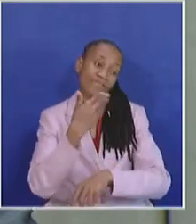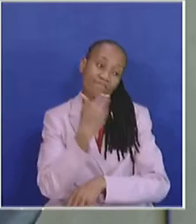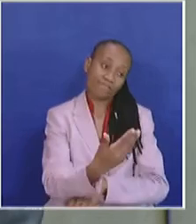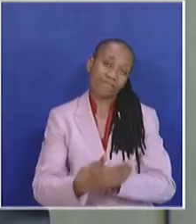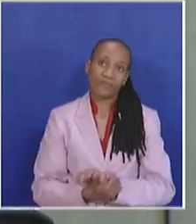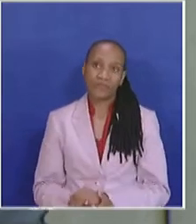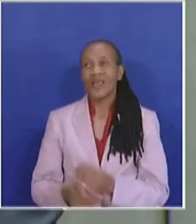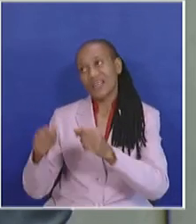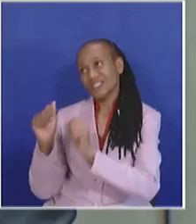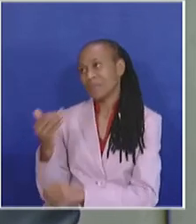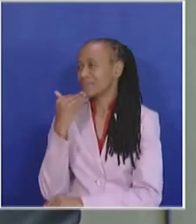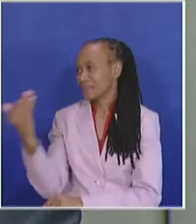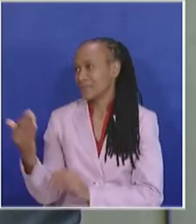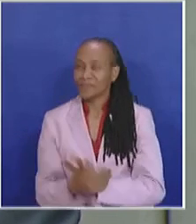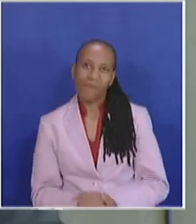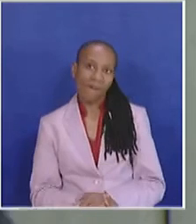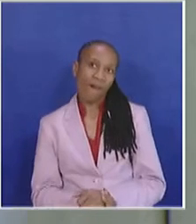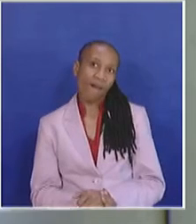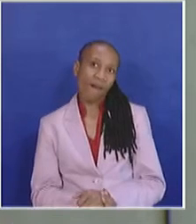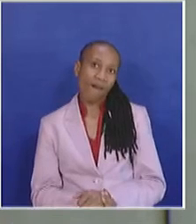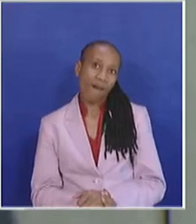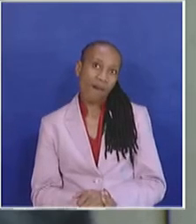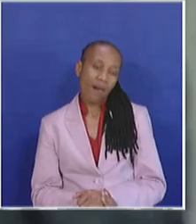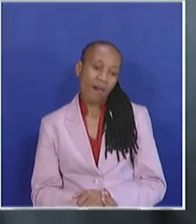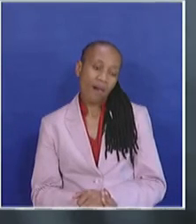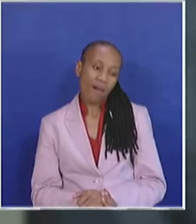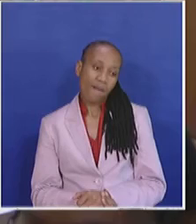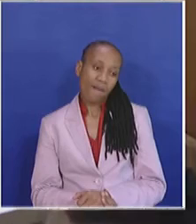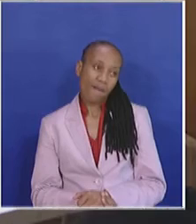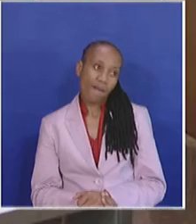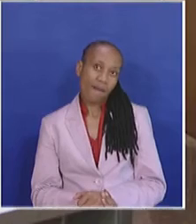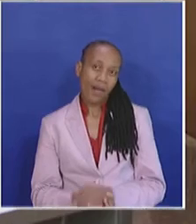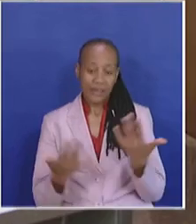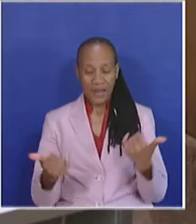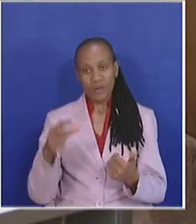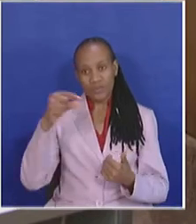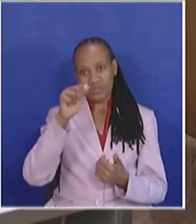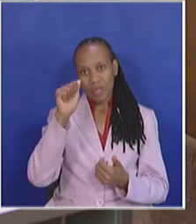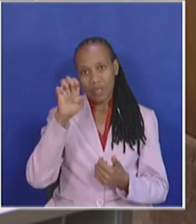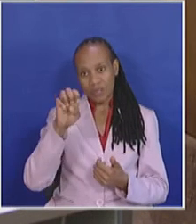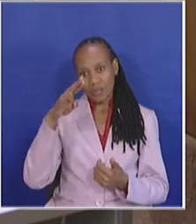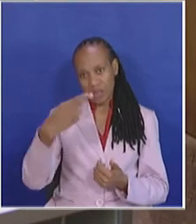up. Thank you very much, Honorable Chairperson. Thank you, sir. The Honorable Khaila.